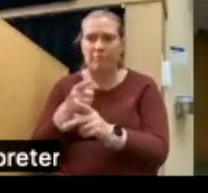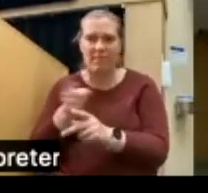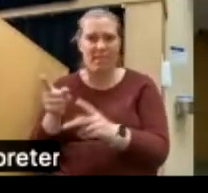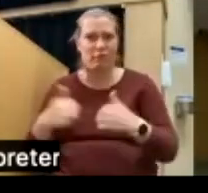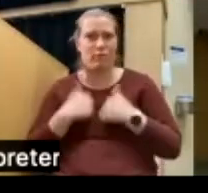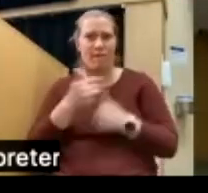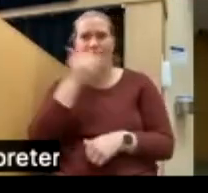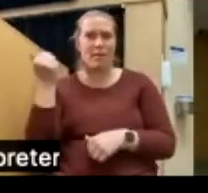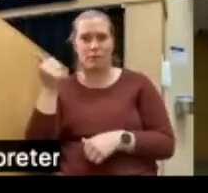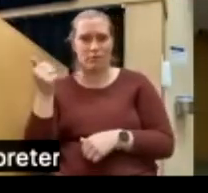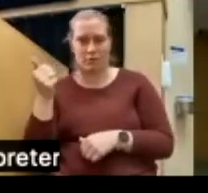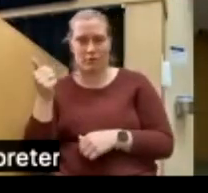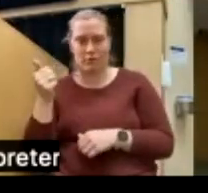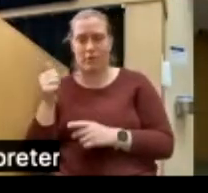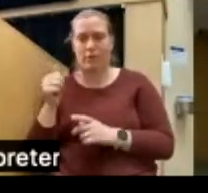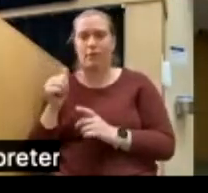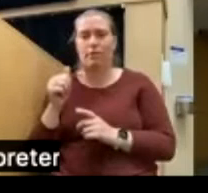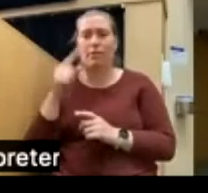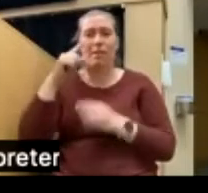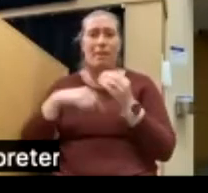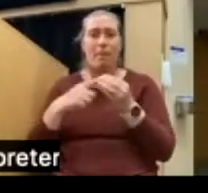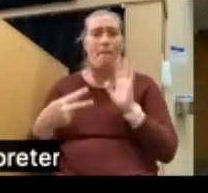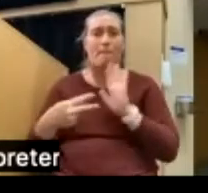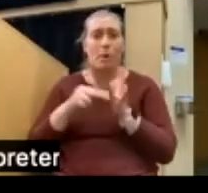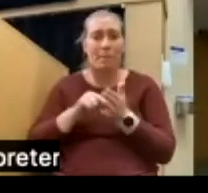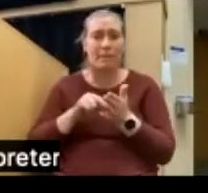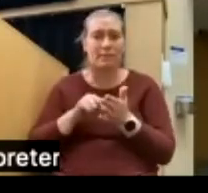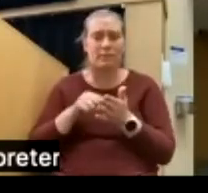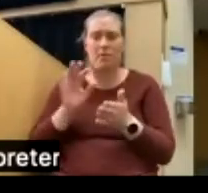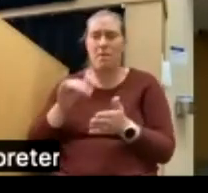and functioned better. We can think about purpose broadly. And